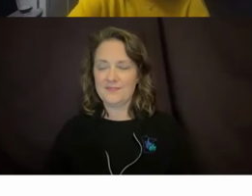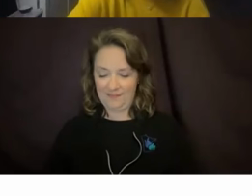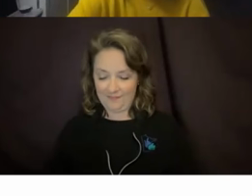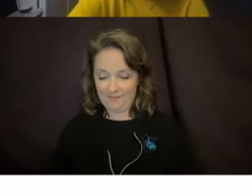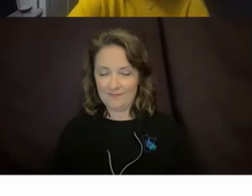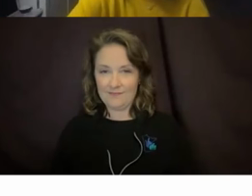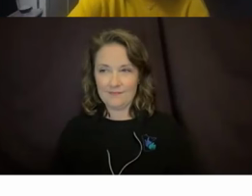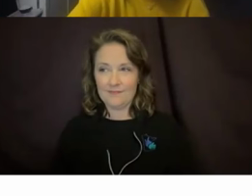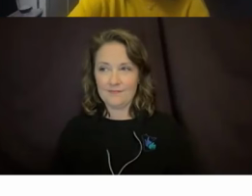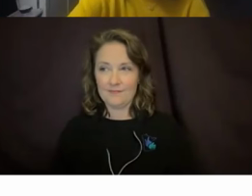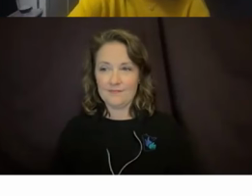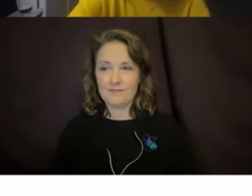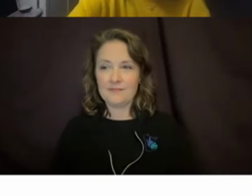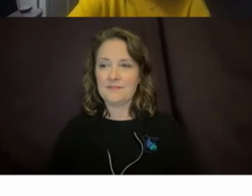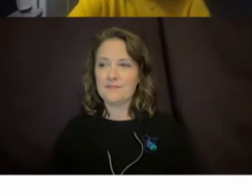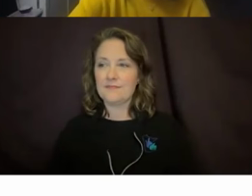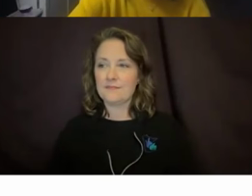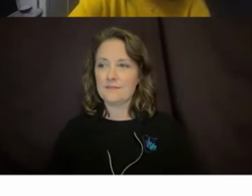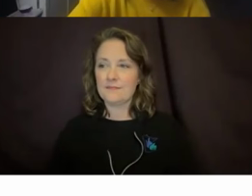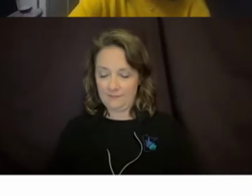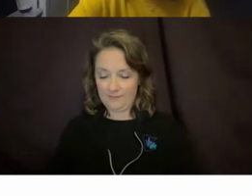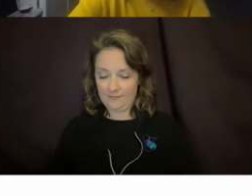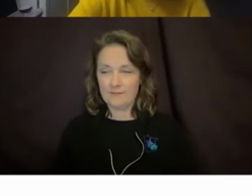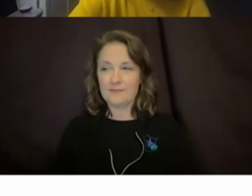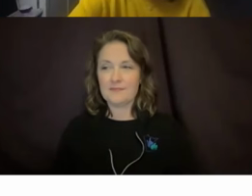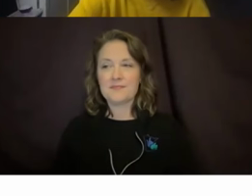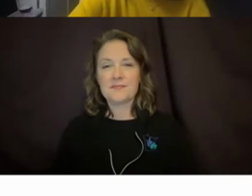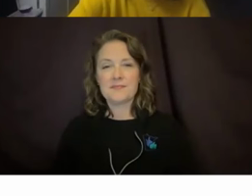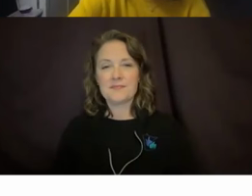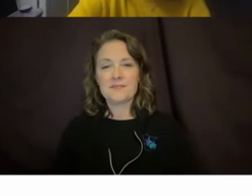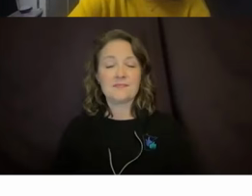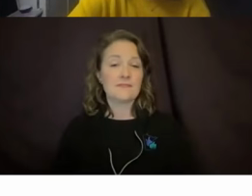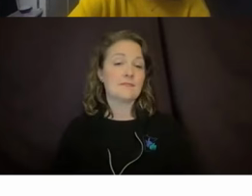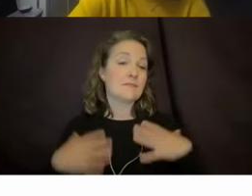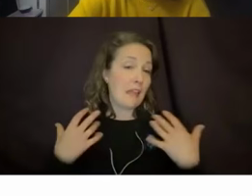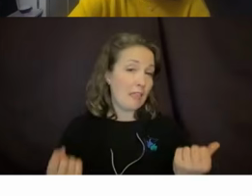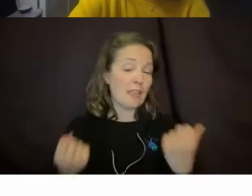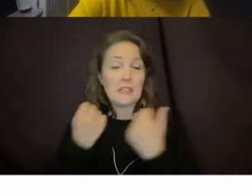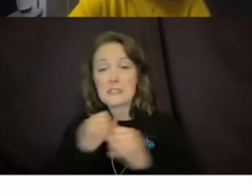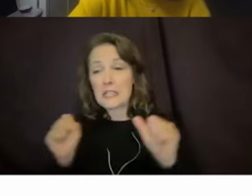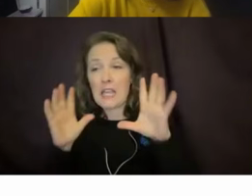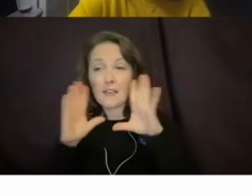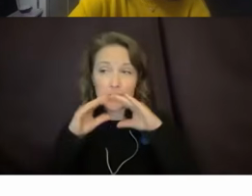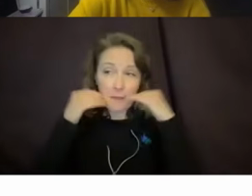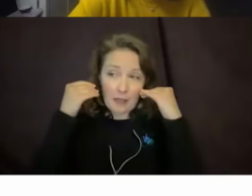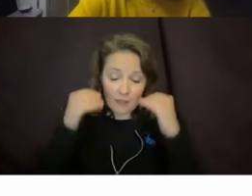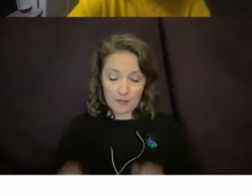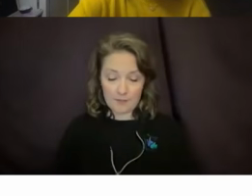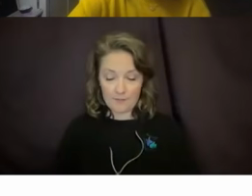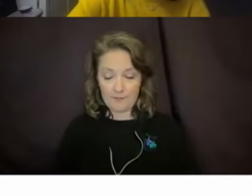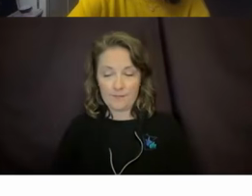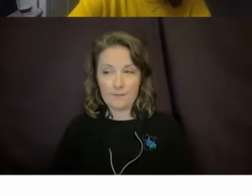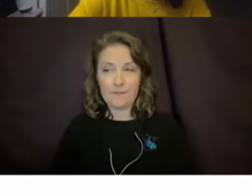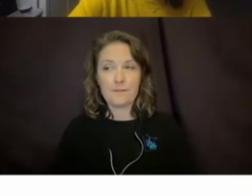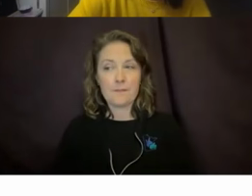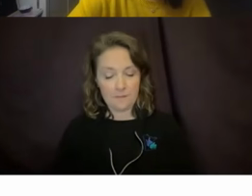Healthy, safe, right? Positive thinking, smiling easily, self-accepting. They